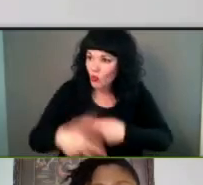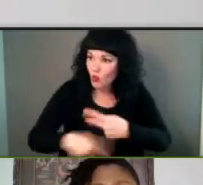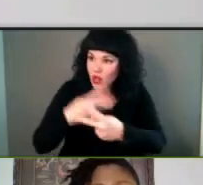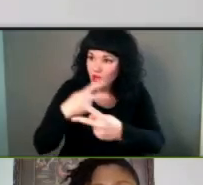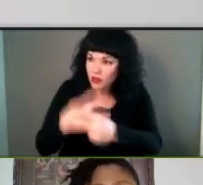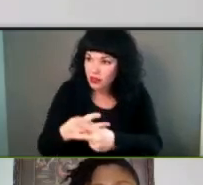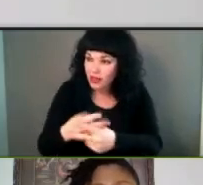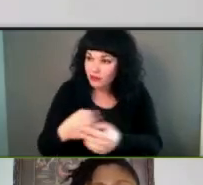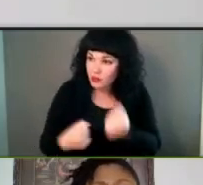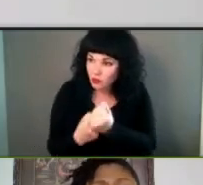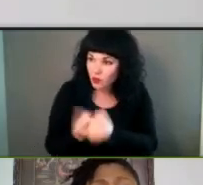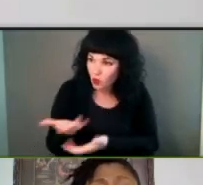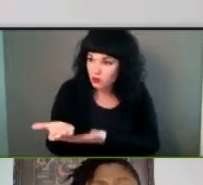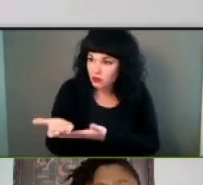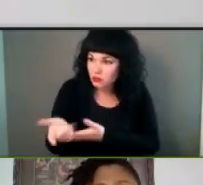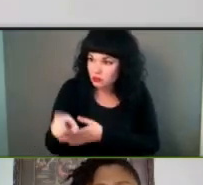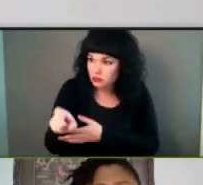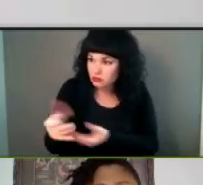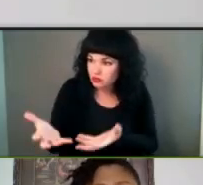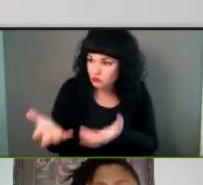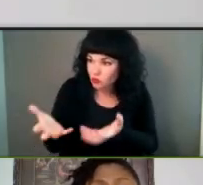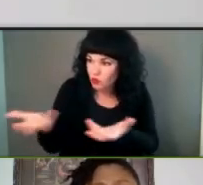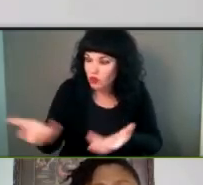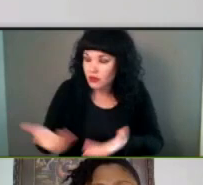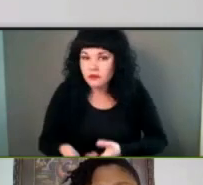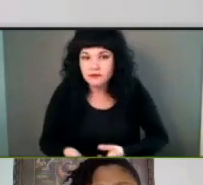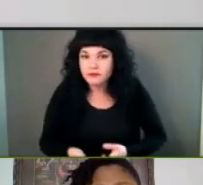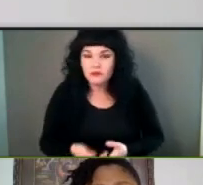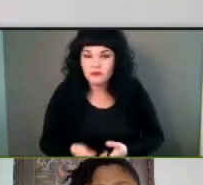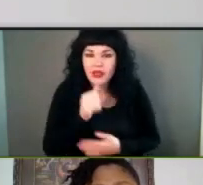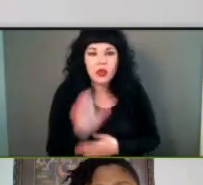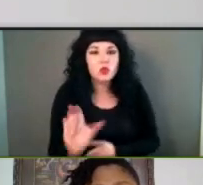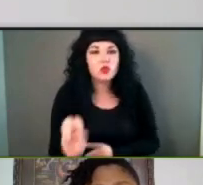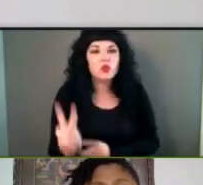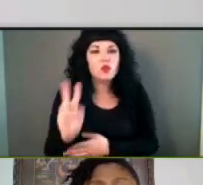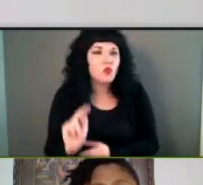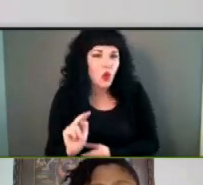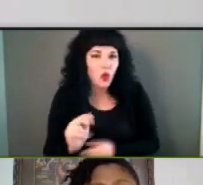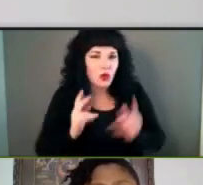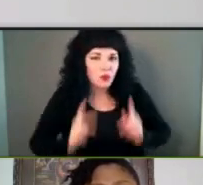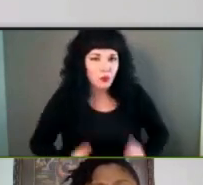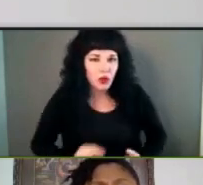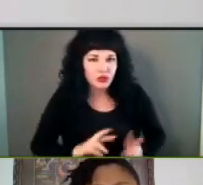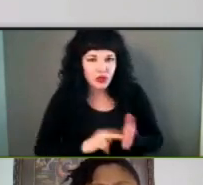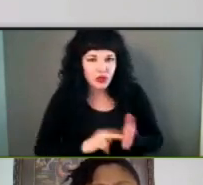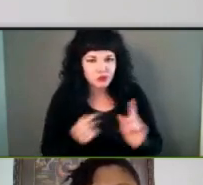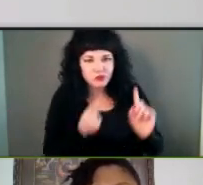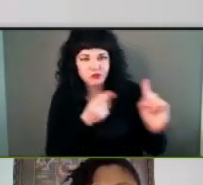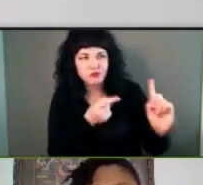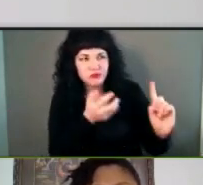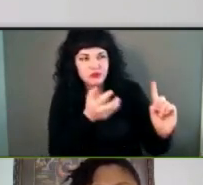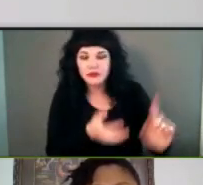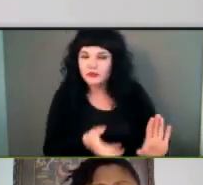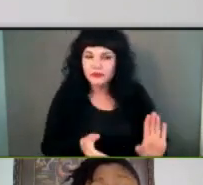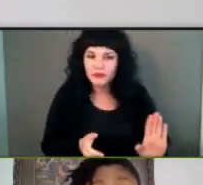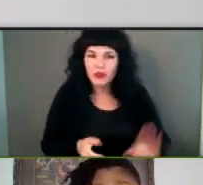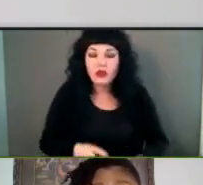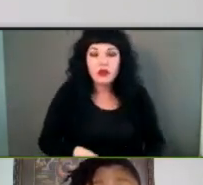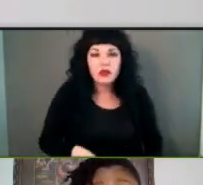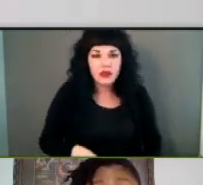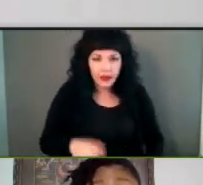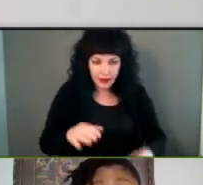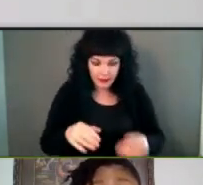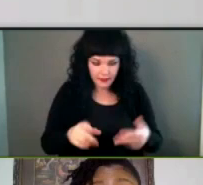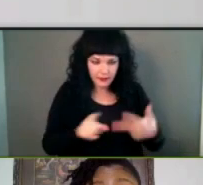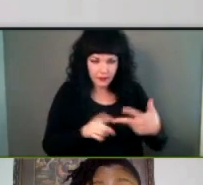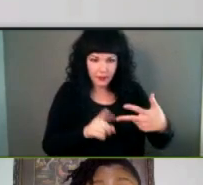car. Number three, educate yourself. Learn about implicit bias, the history